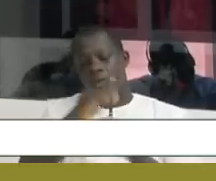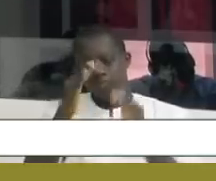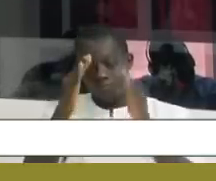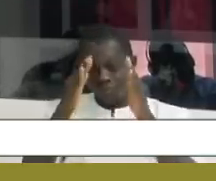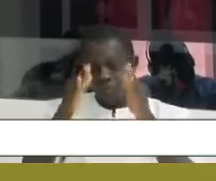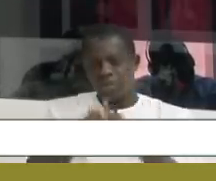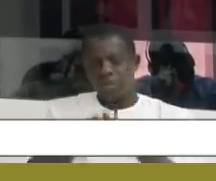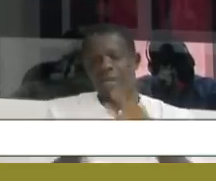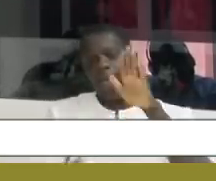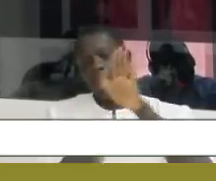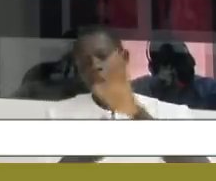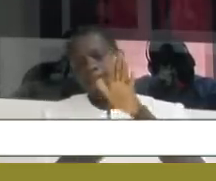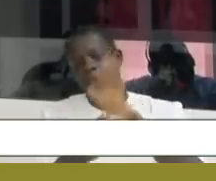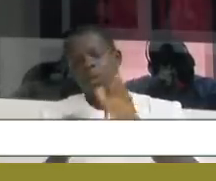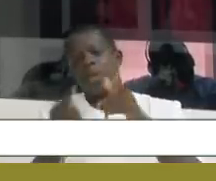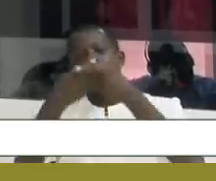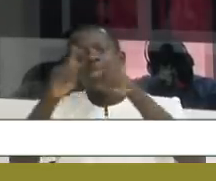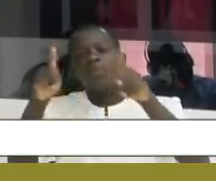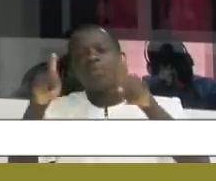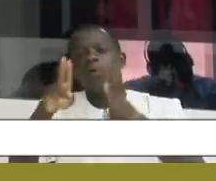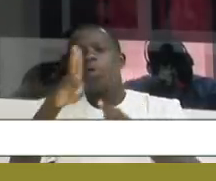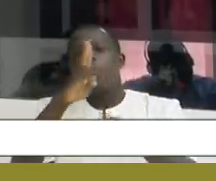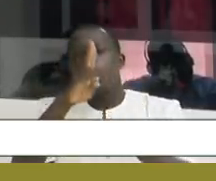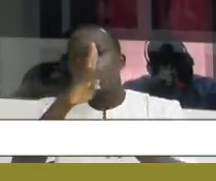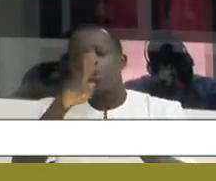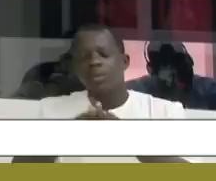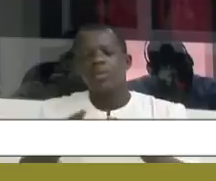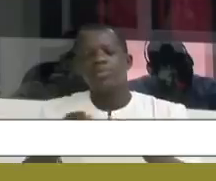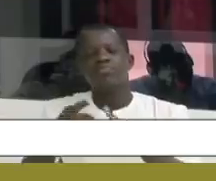issue. Who pulled the trigger